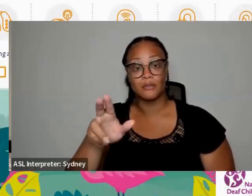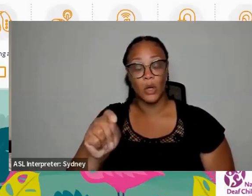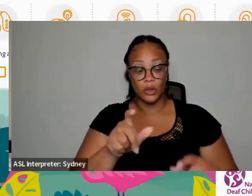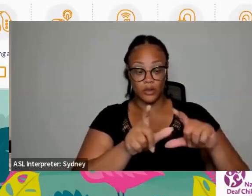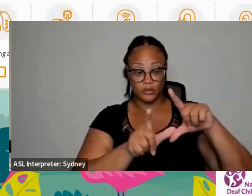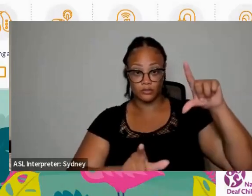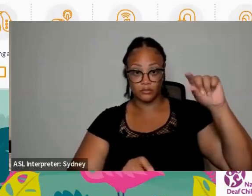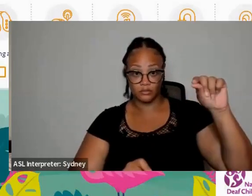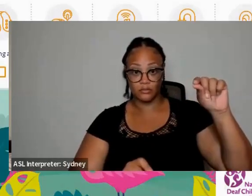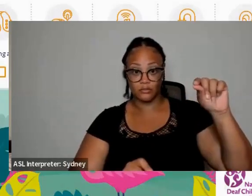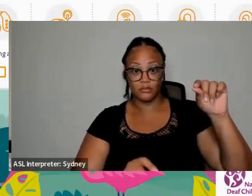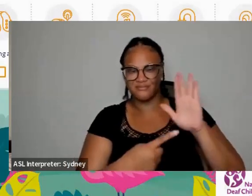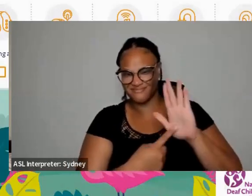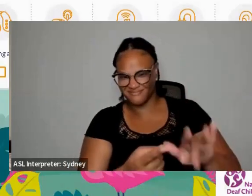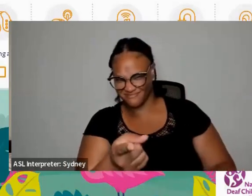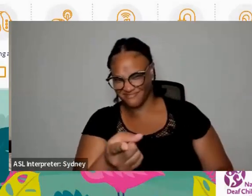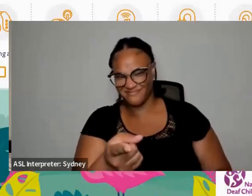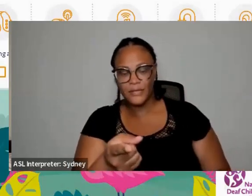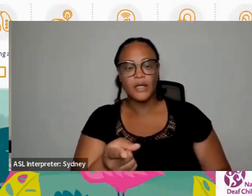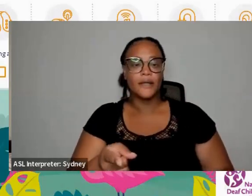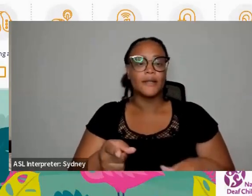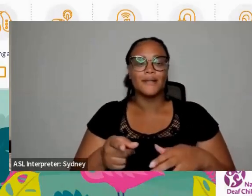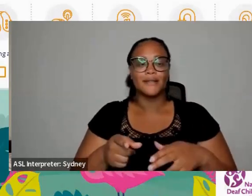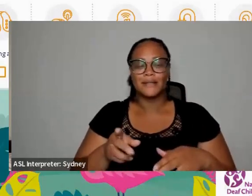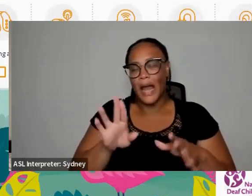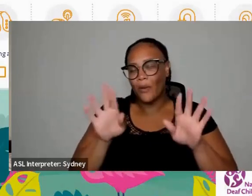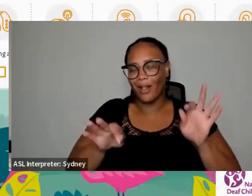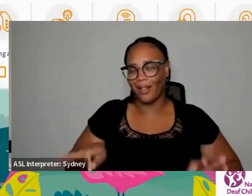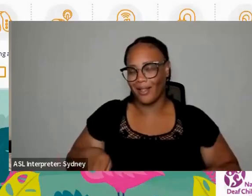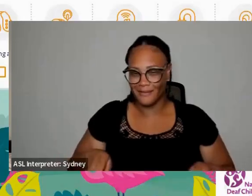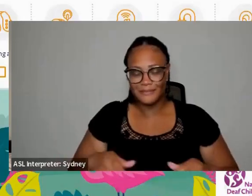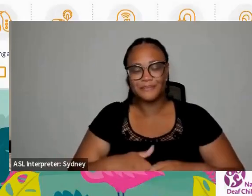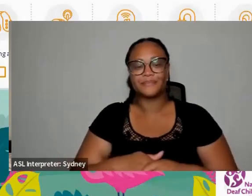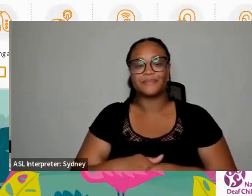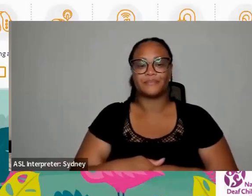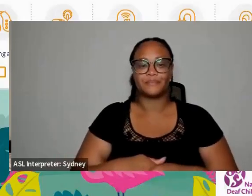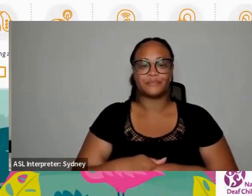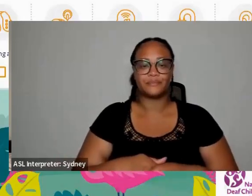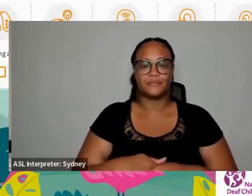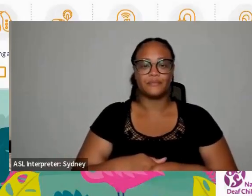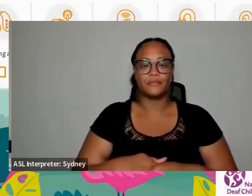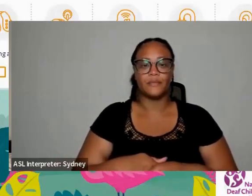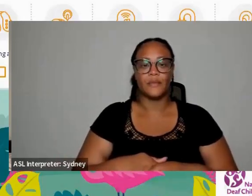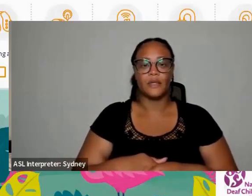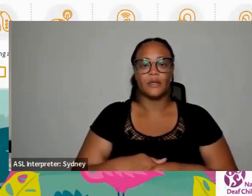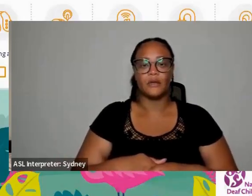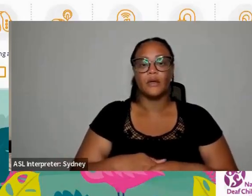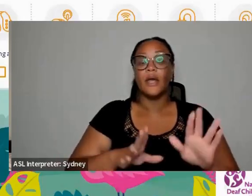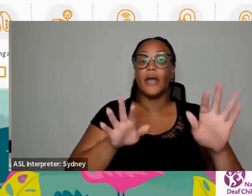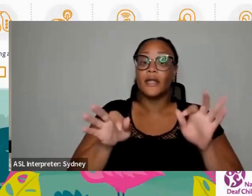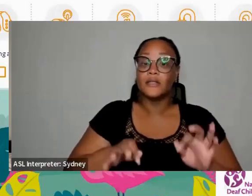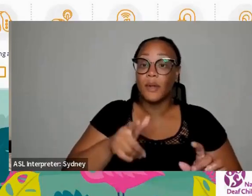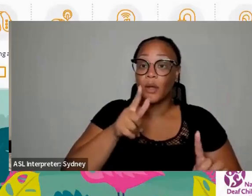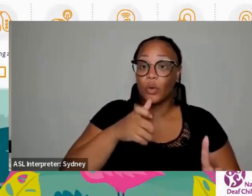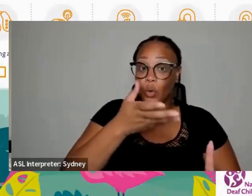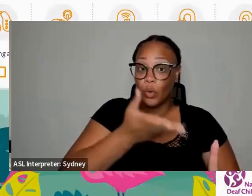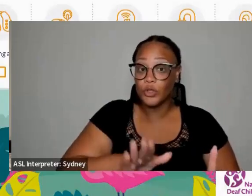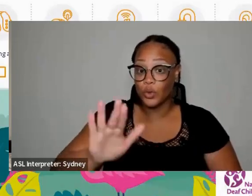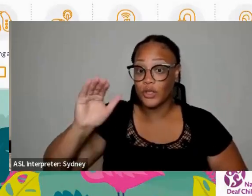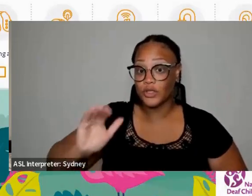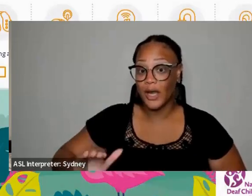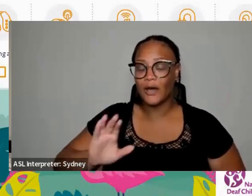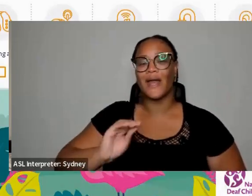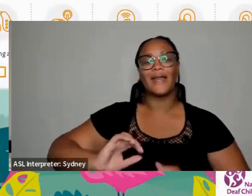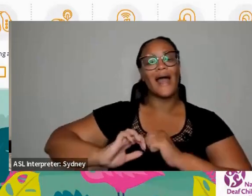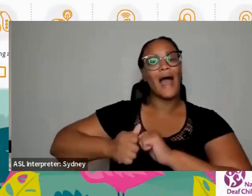quick explanation. It just sort of gives a little snapshot of who your child is and how someone might interact with your child.